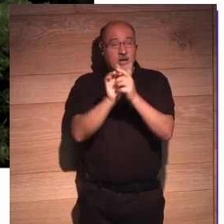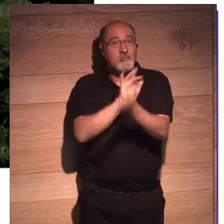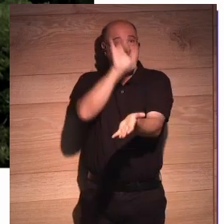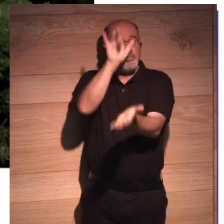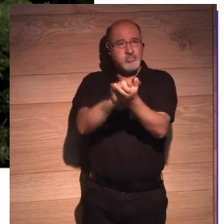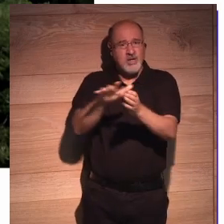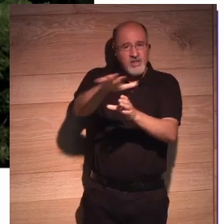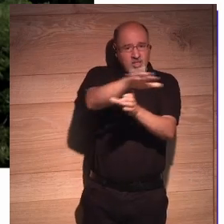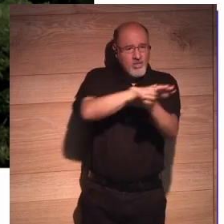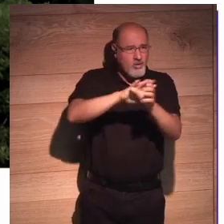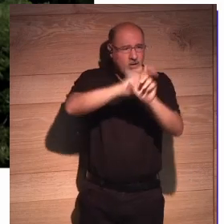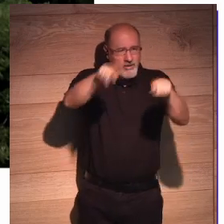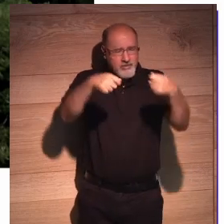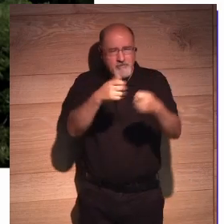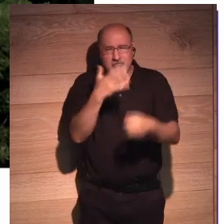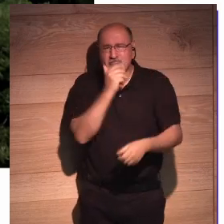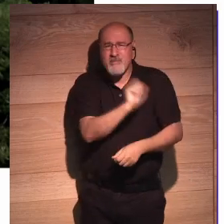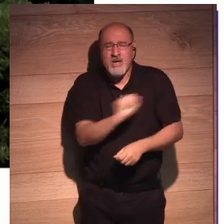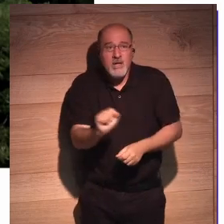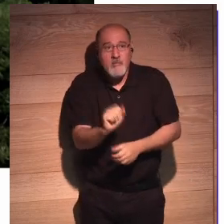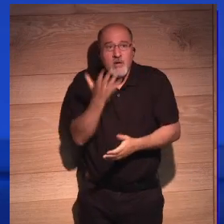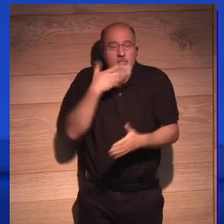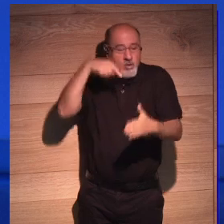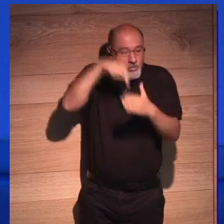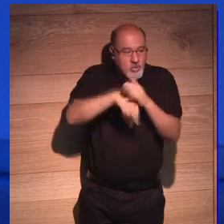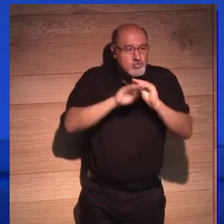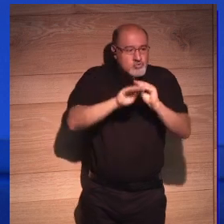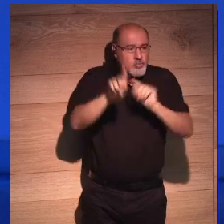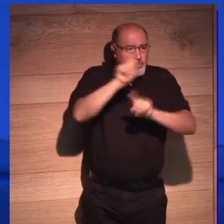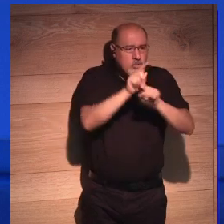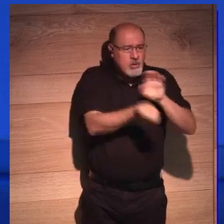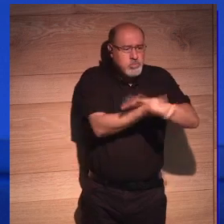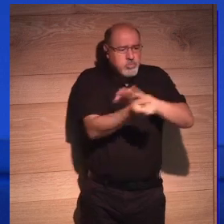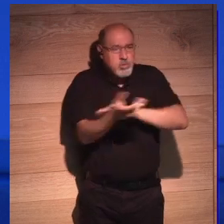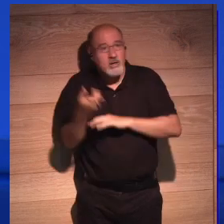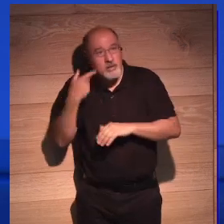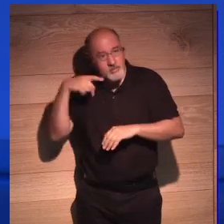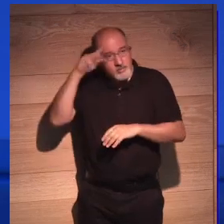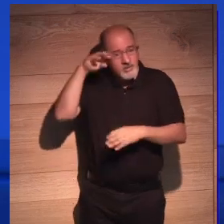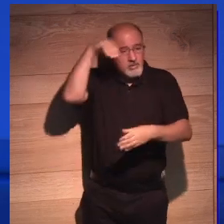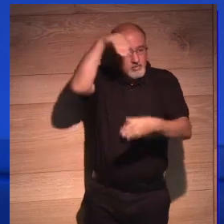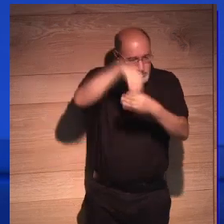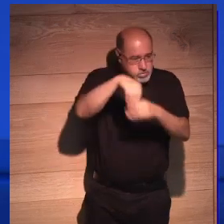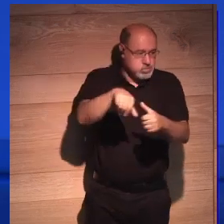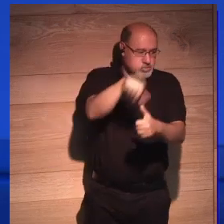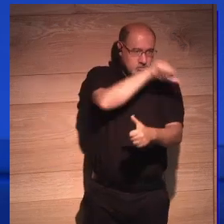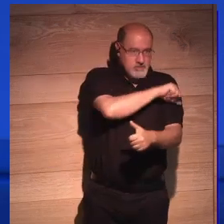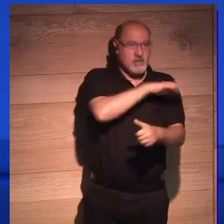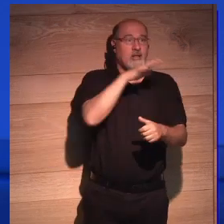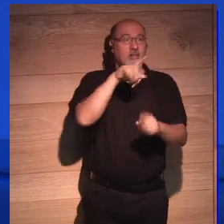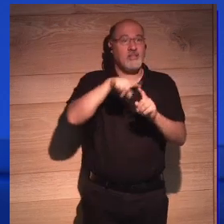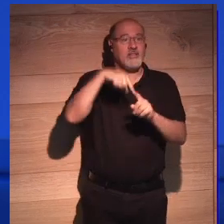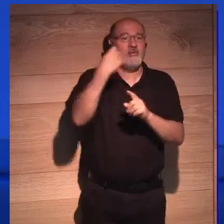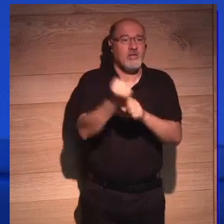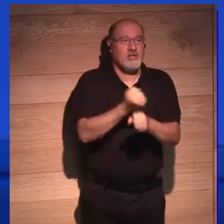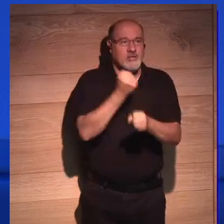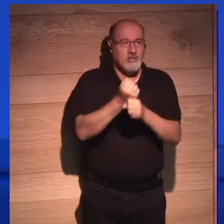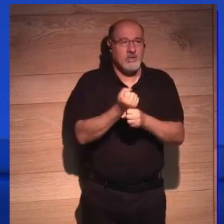the trouble that the country has experienced. It really plays to the theme of taking you to these places that you